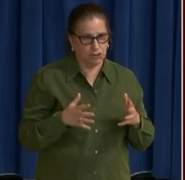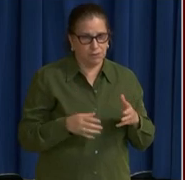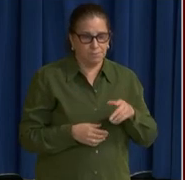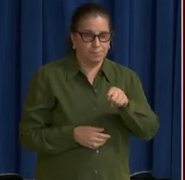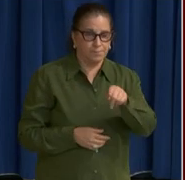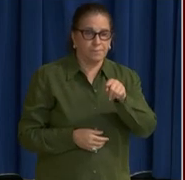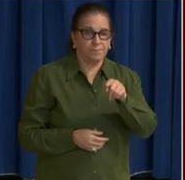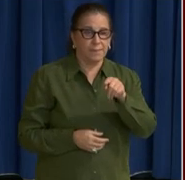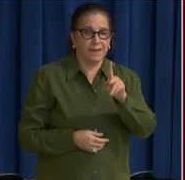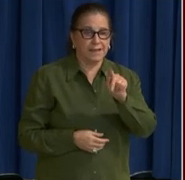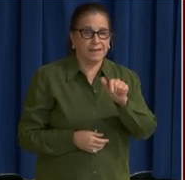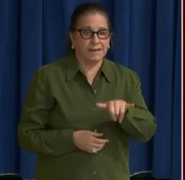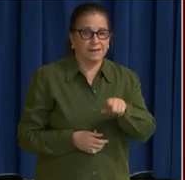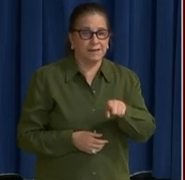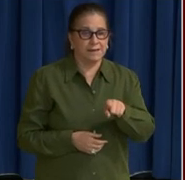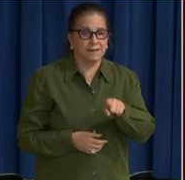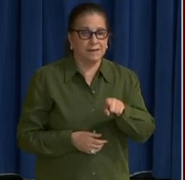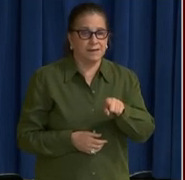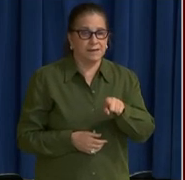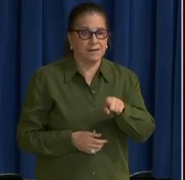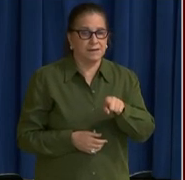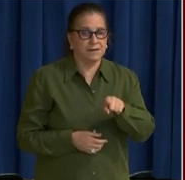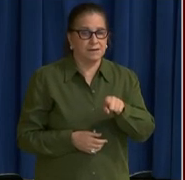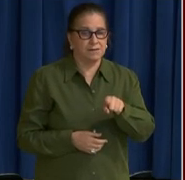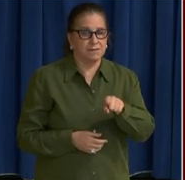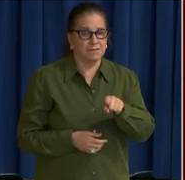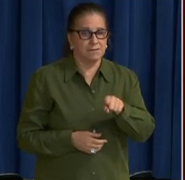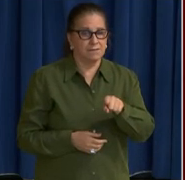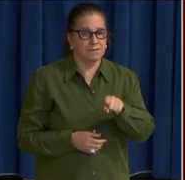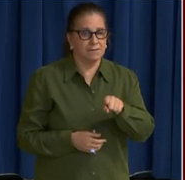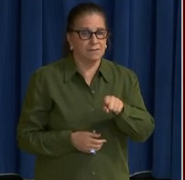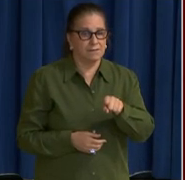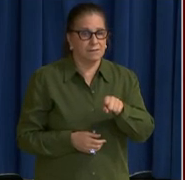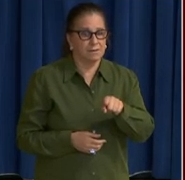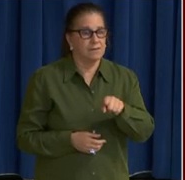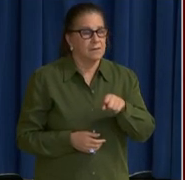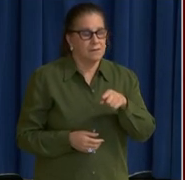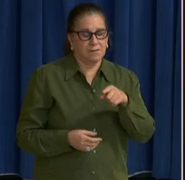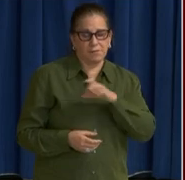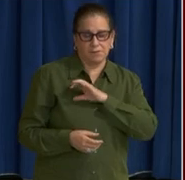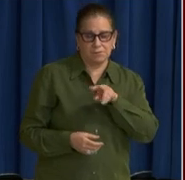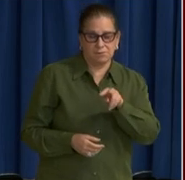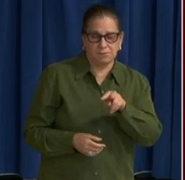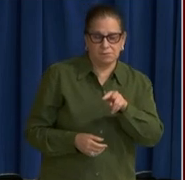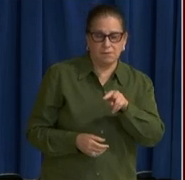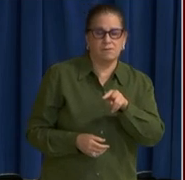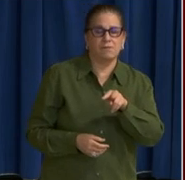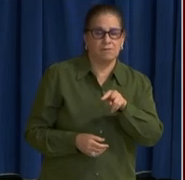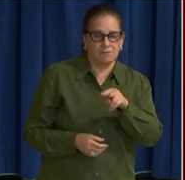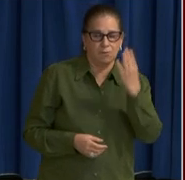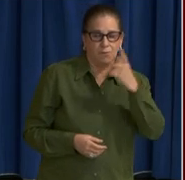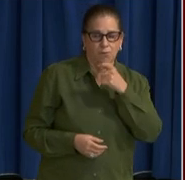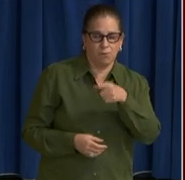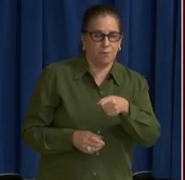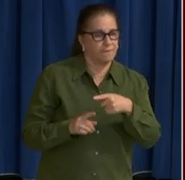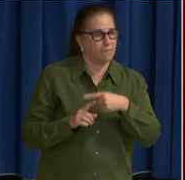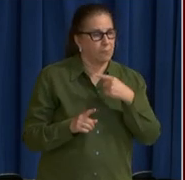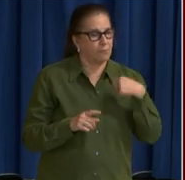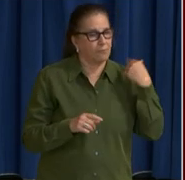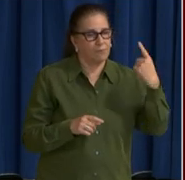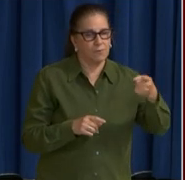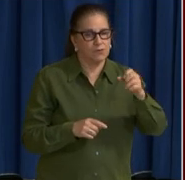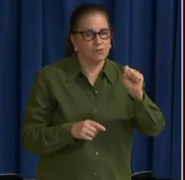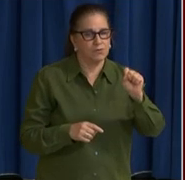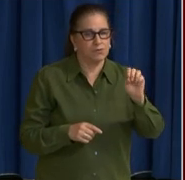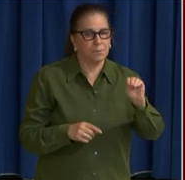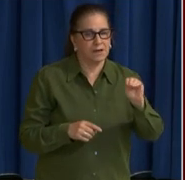stream. They knew him by name. And can you tell us anything about his history? I know that he's a validated gang member from the area, and I